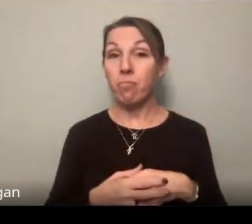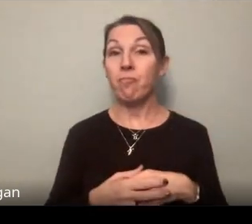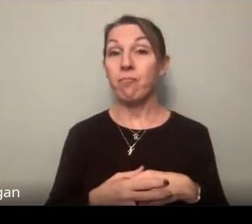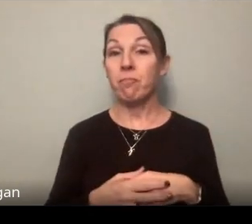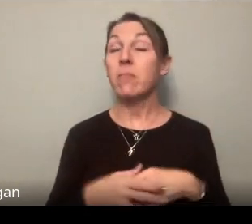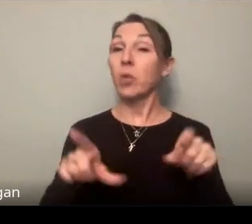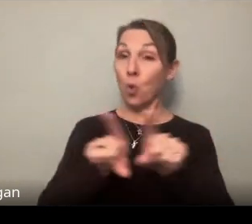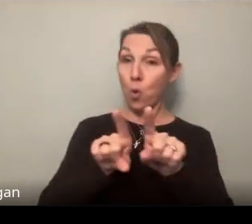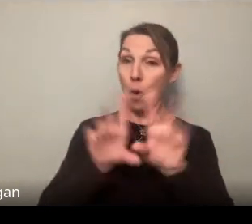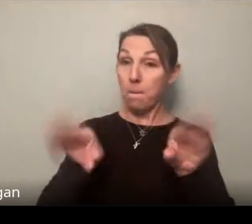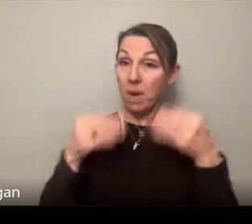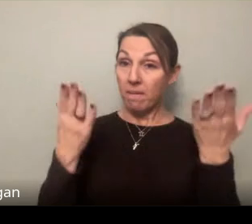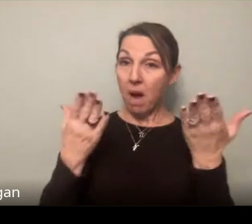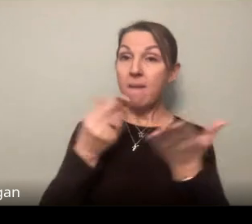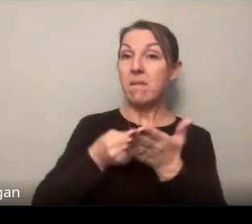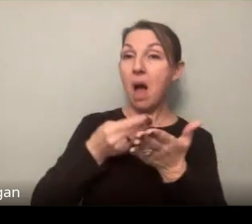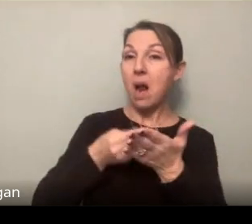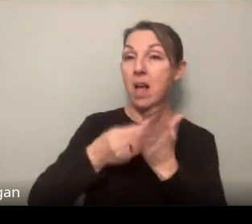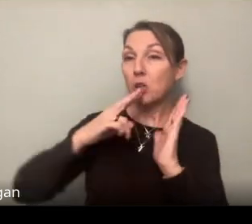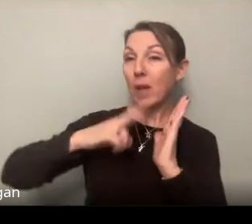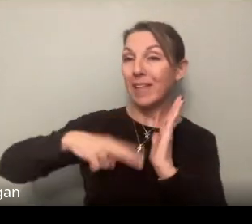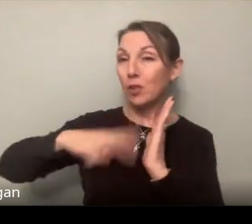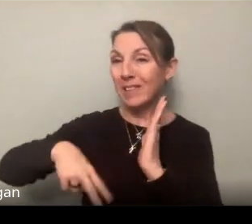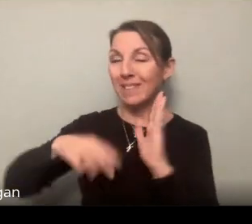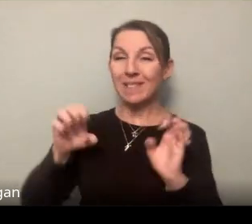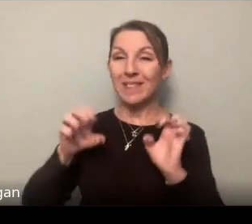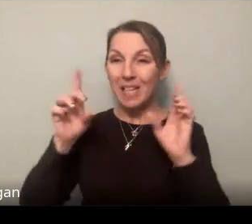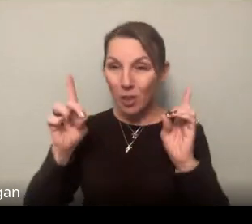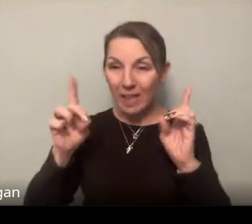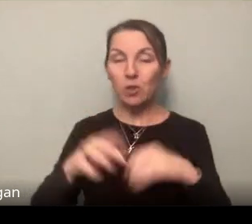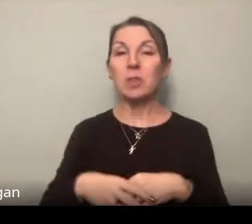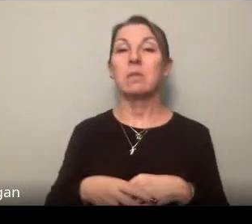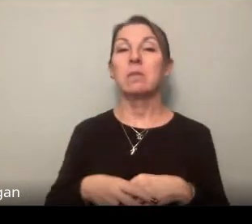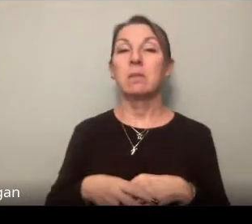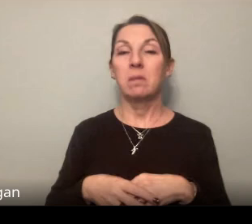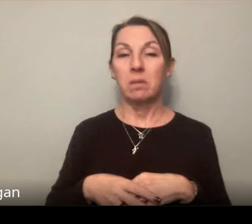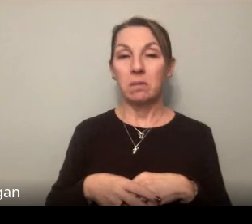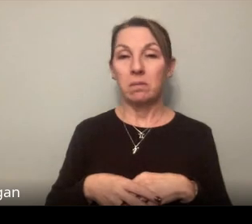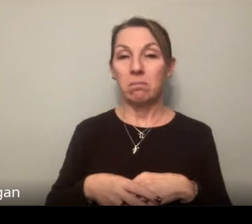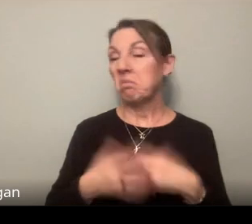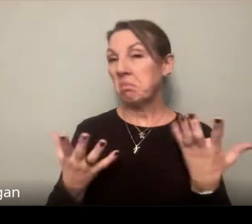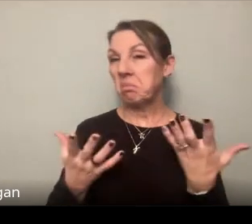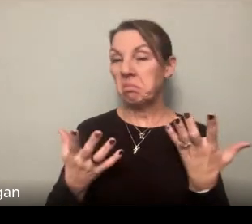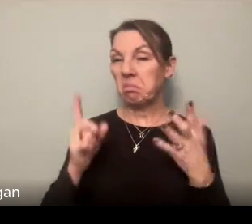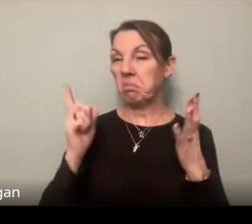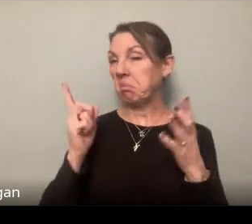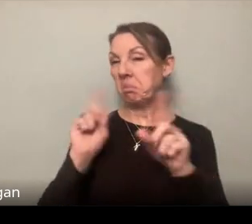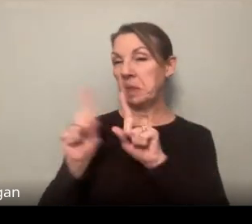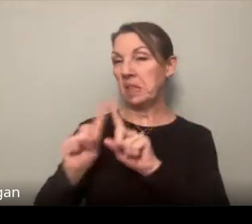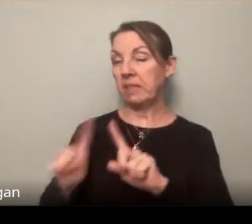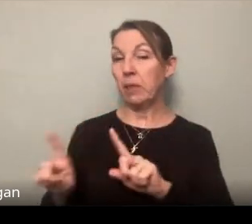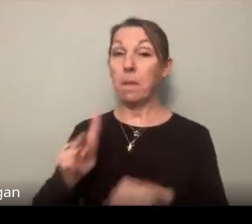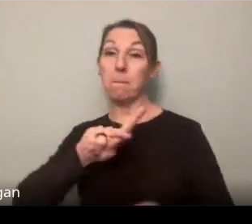We also provide like financial literacy, education. We do a little bit of everything. We also provide